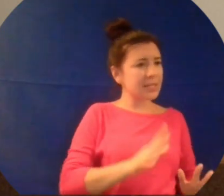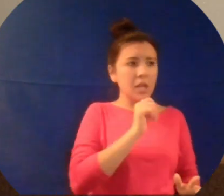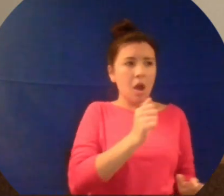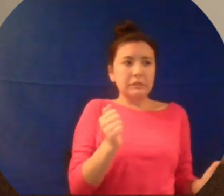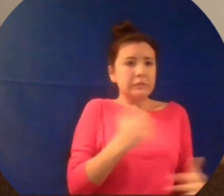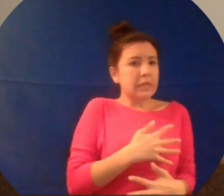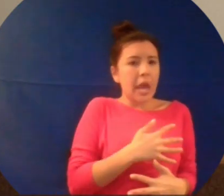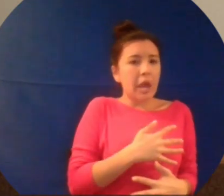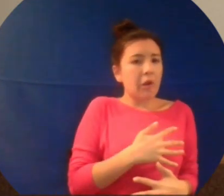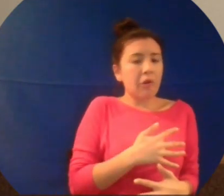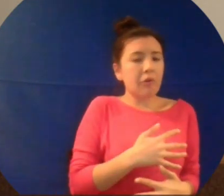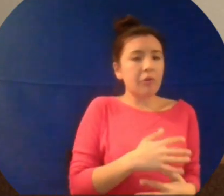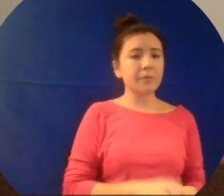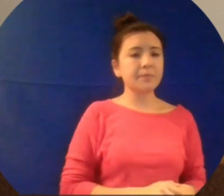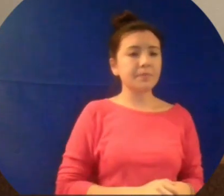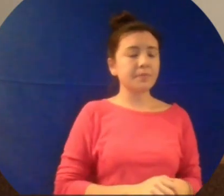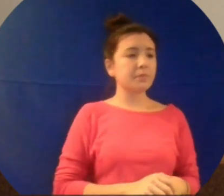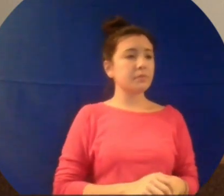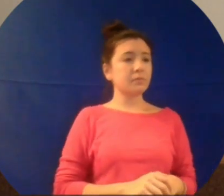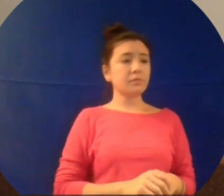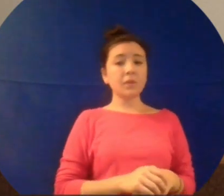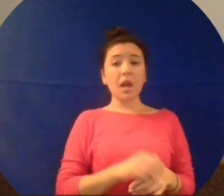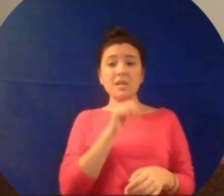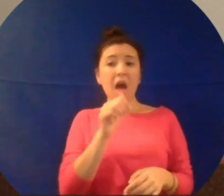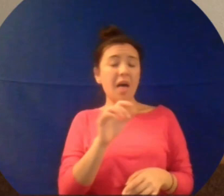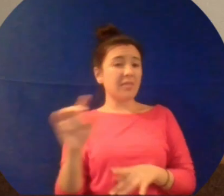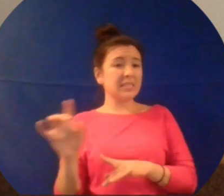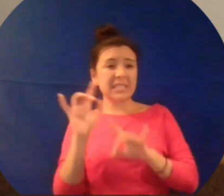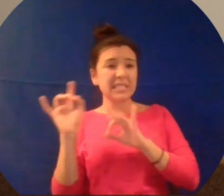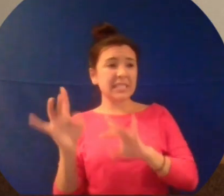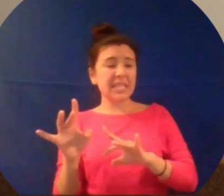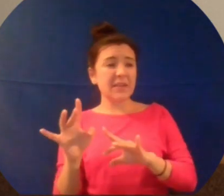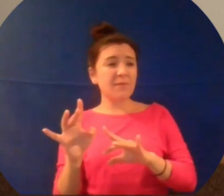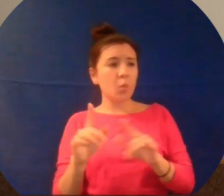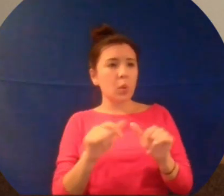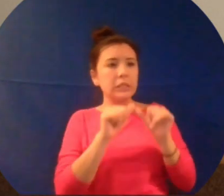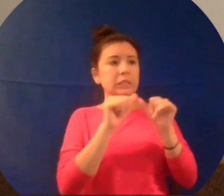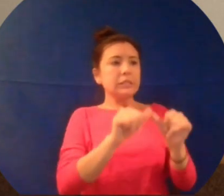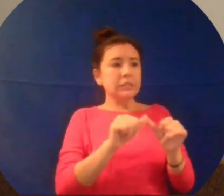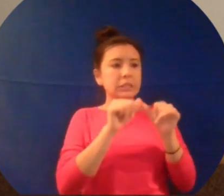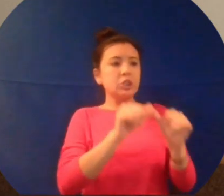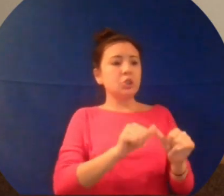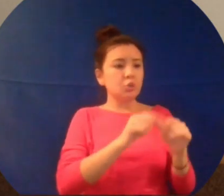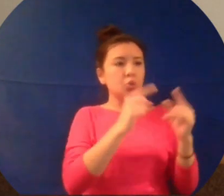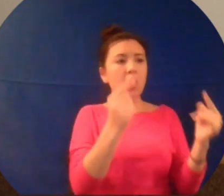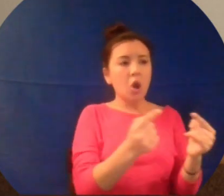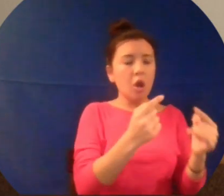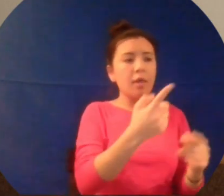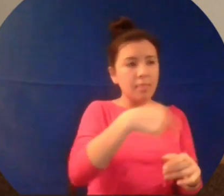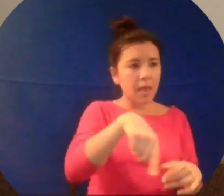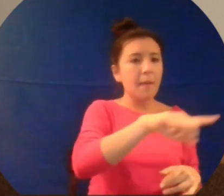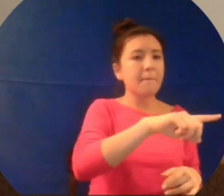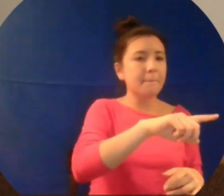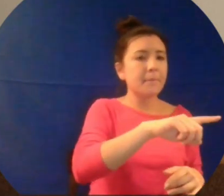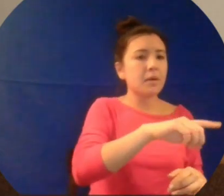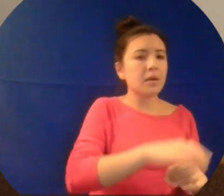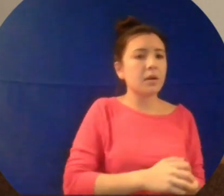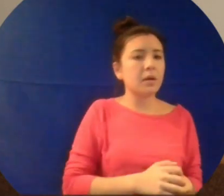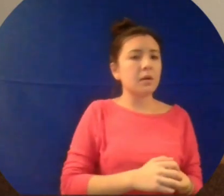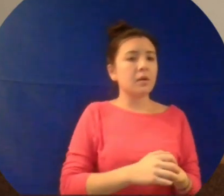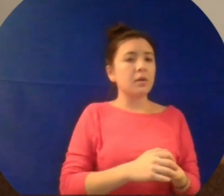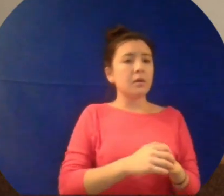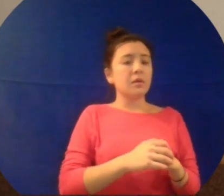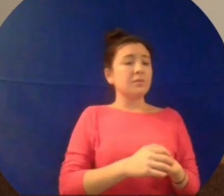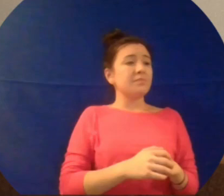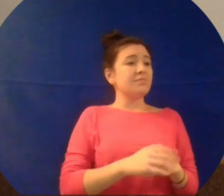disturbance. Neither shall the wicked continue to afflict them as they did of old, since the time